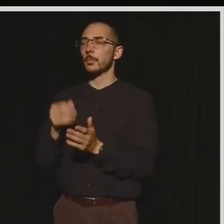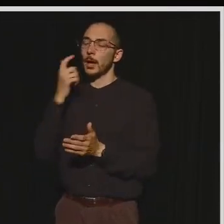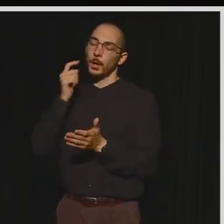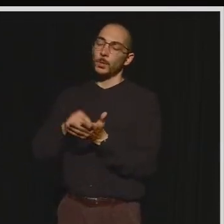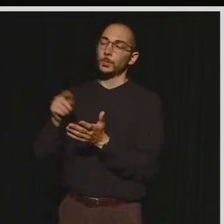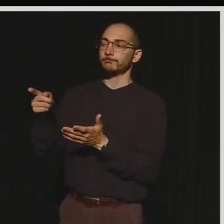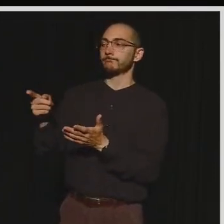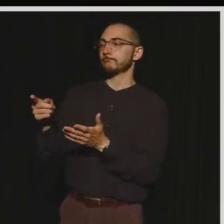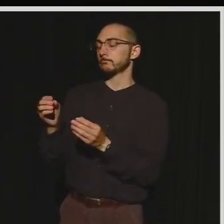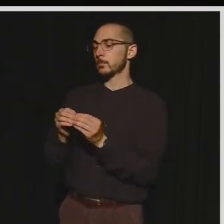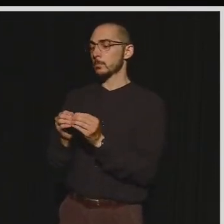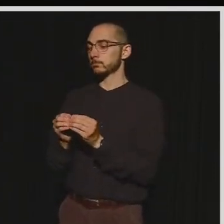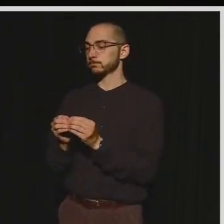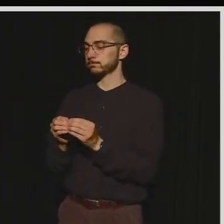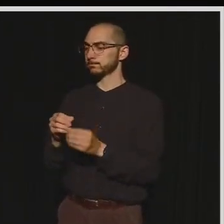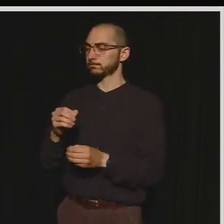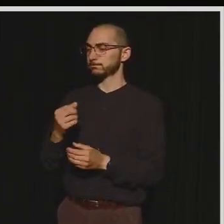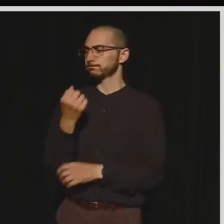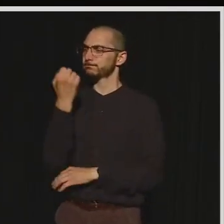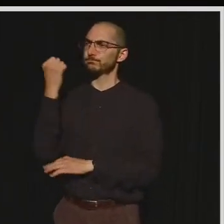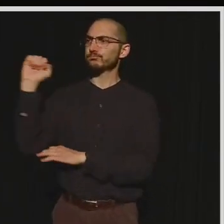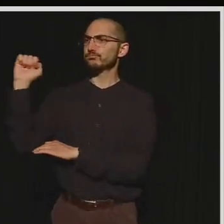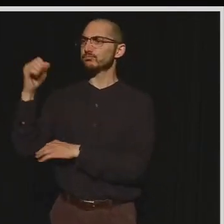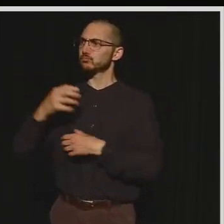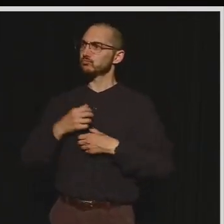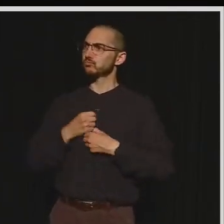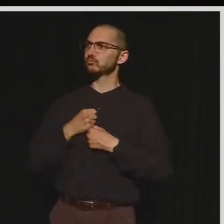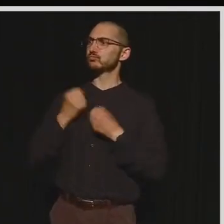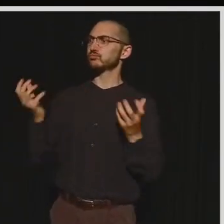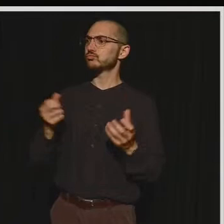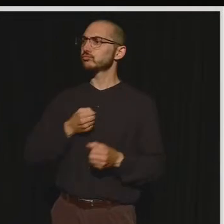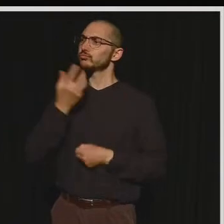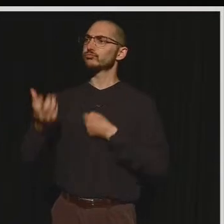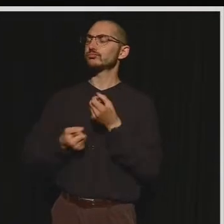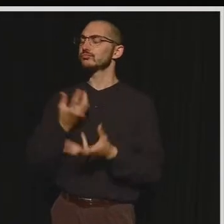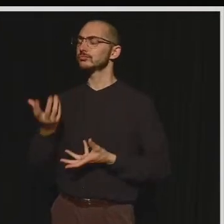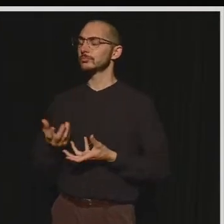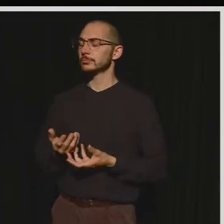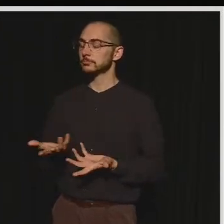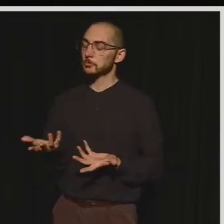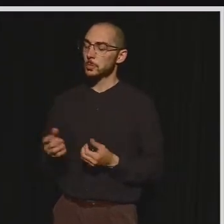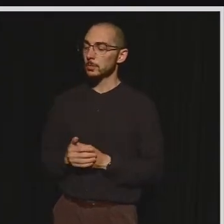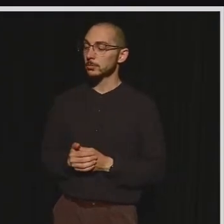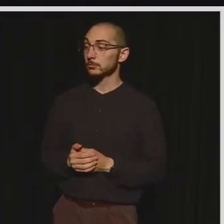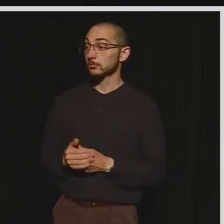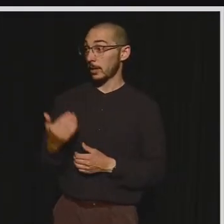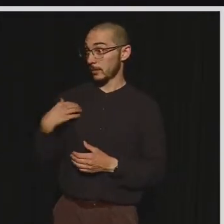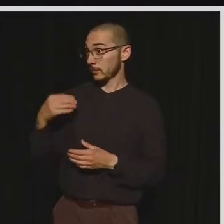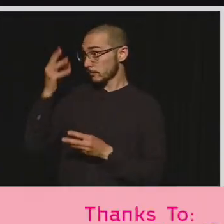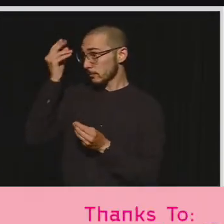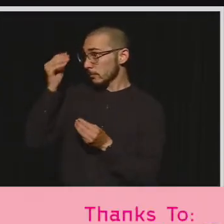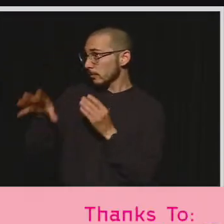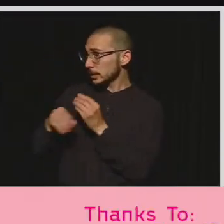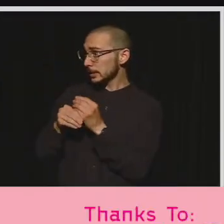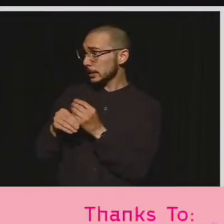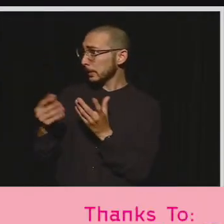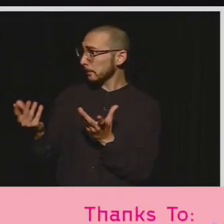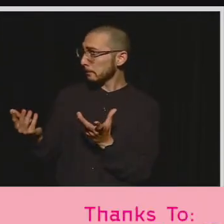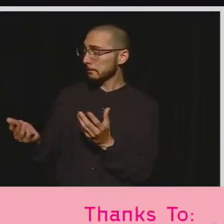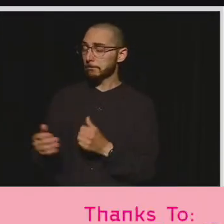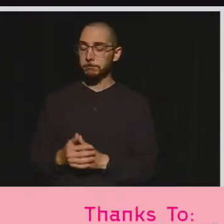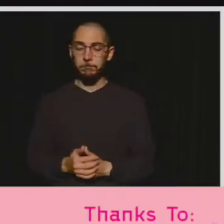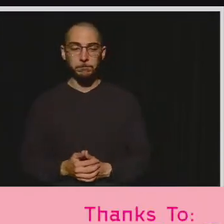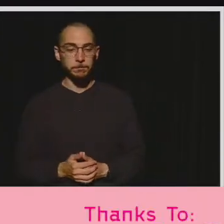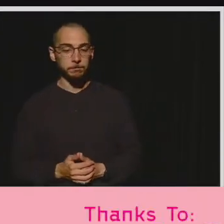and other things. As you're hearing this conversation that we're having here today, what are you thinking? I'm grateful, first of all,